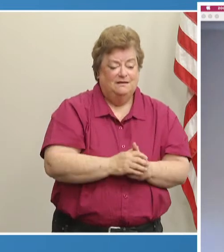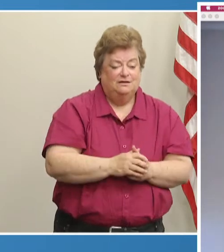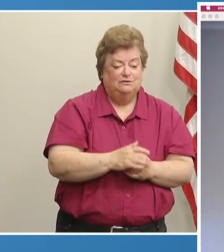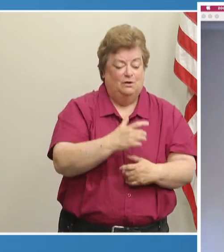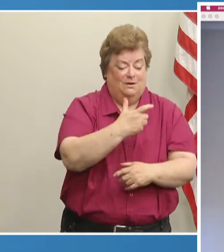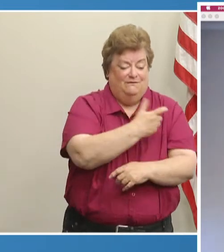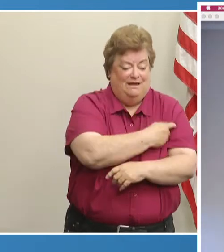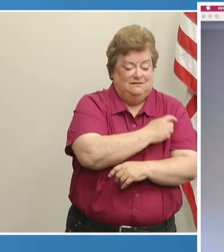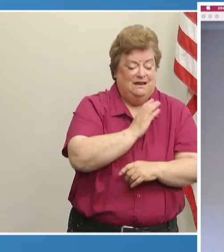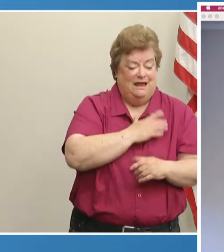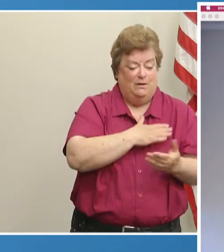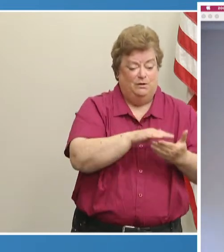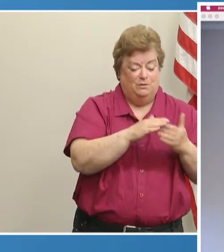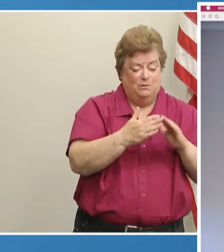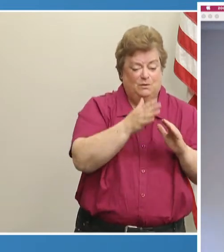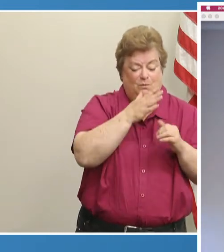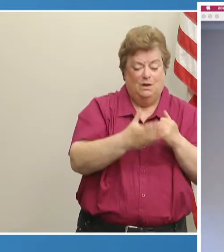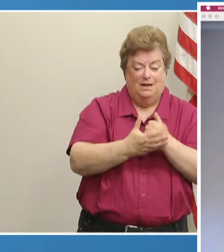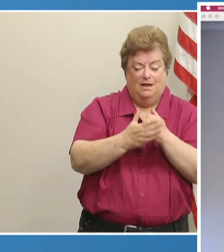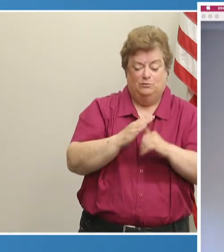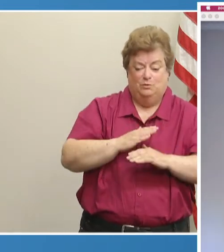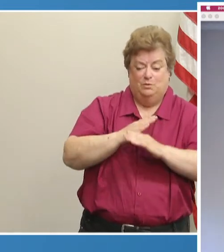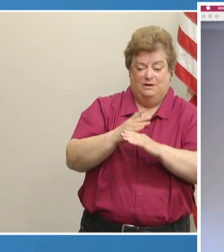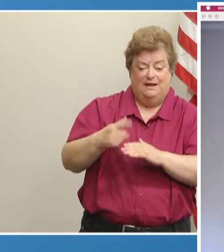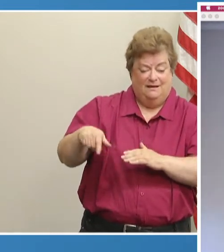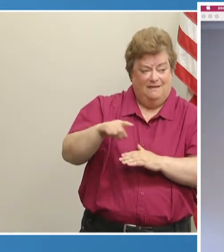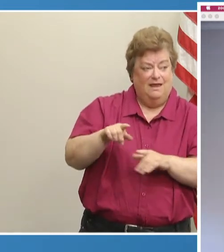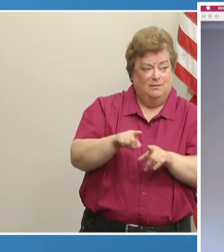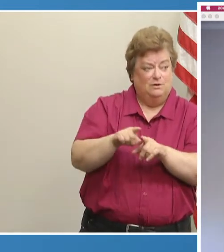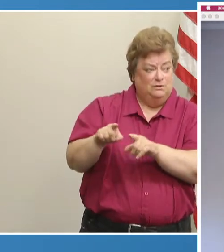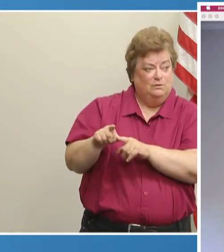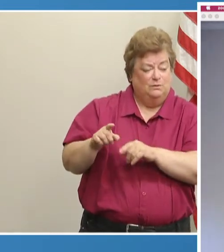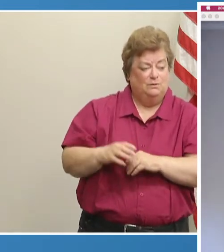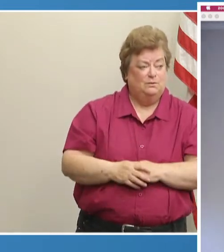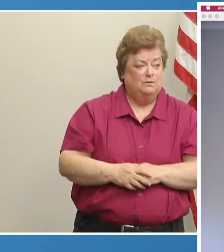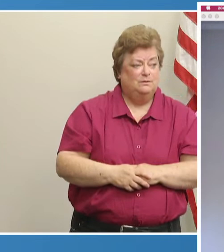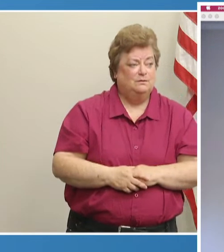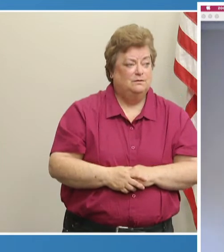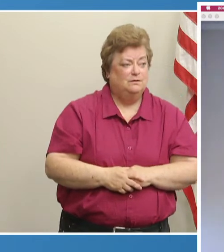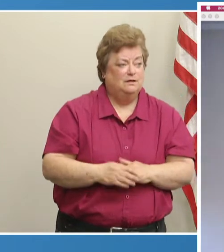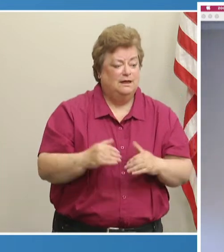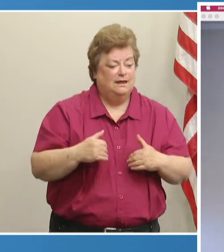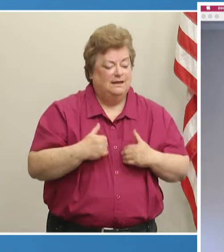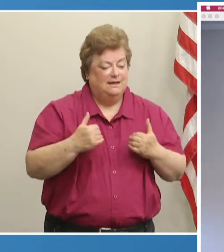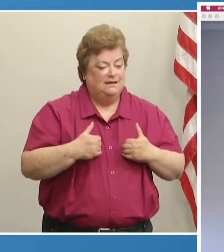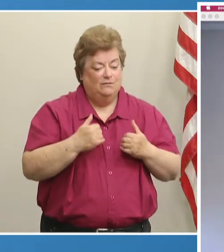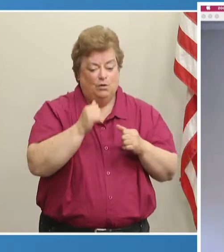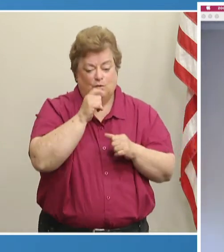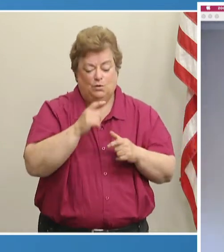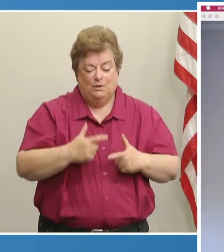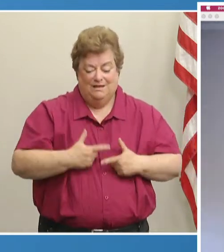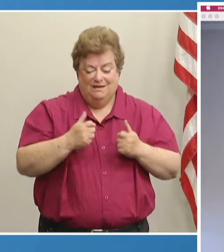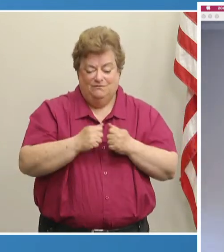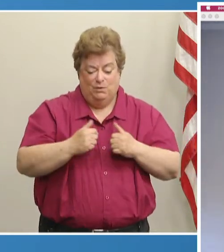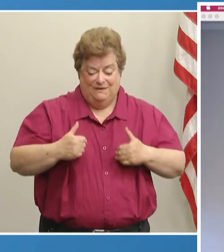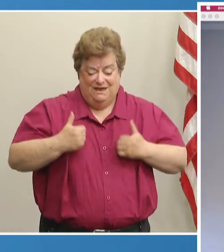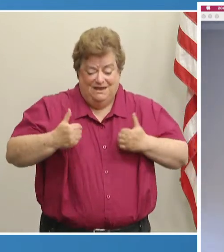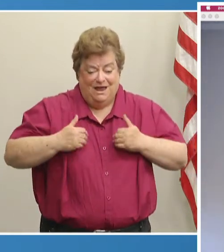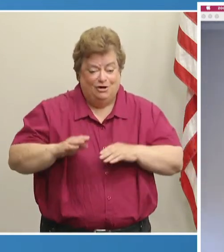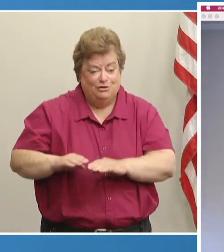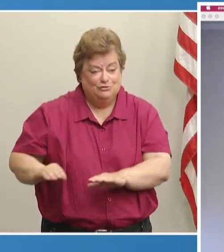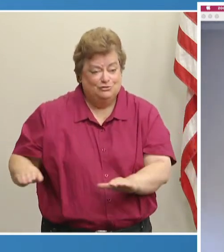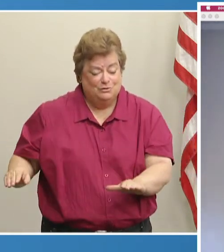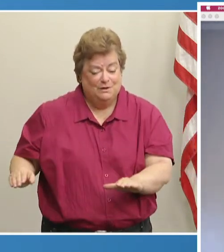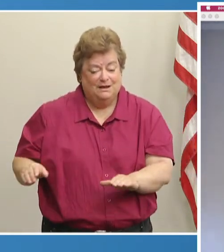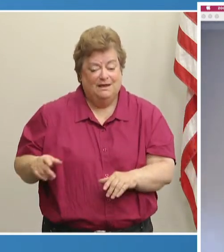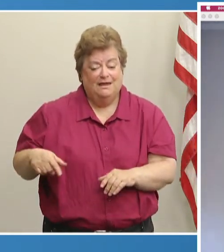our community helps to protect them as well. And adolescents live with younger siblings who might be at